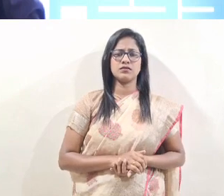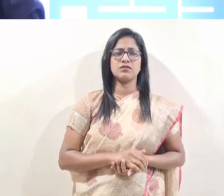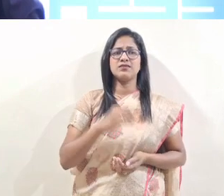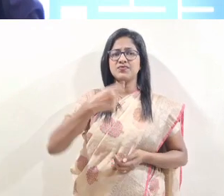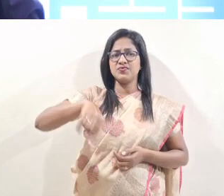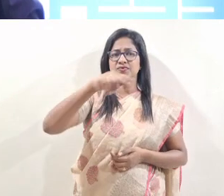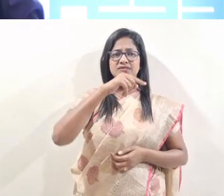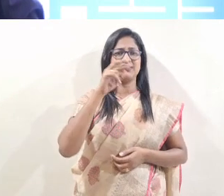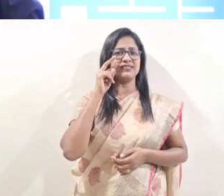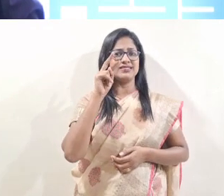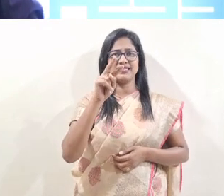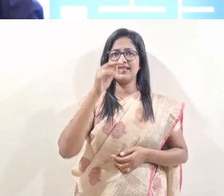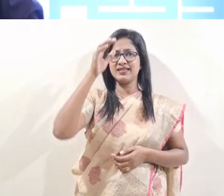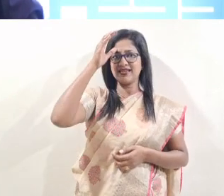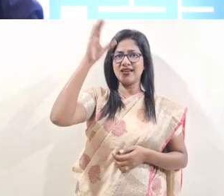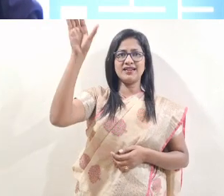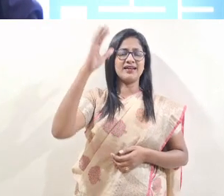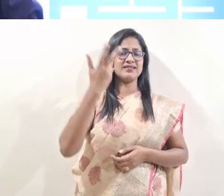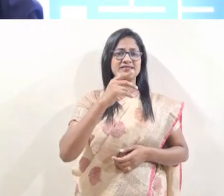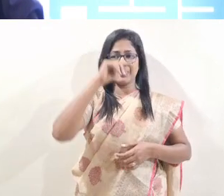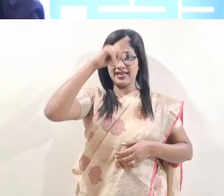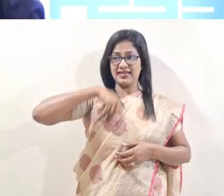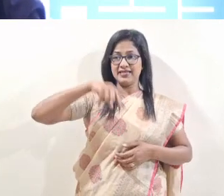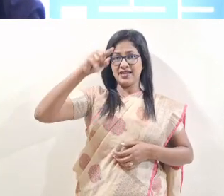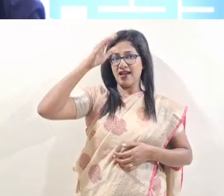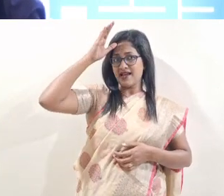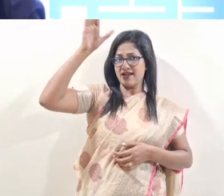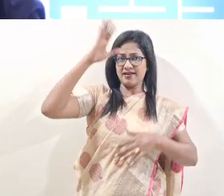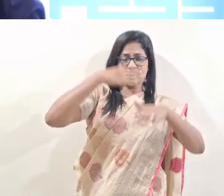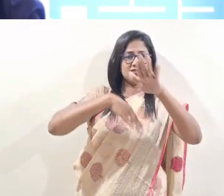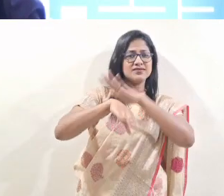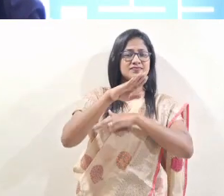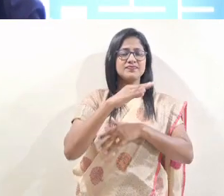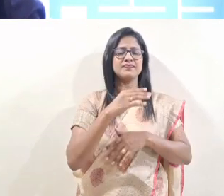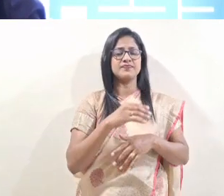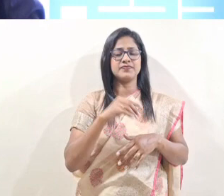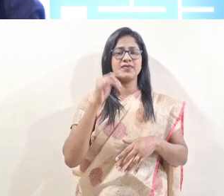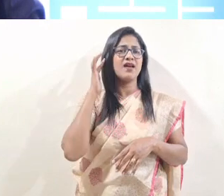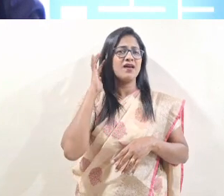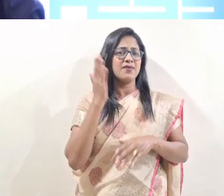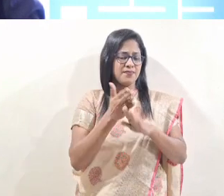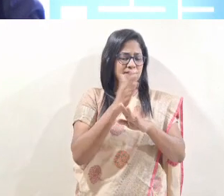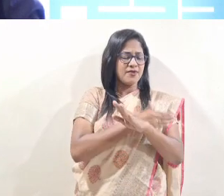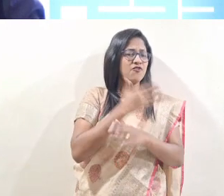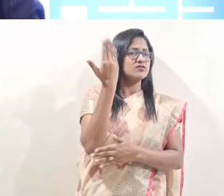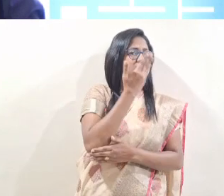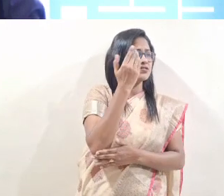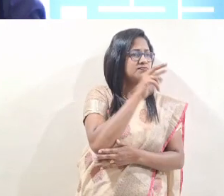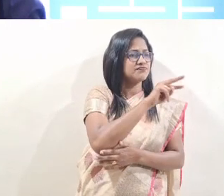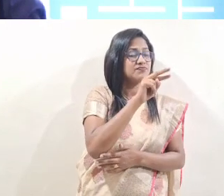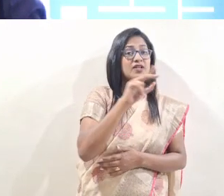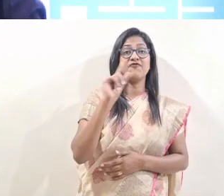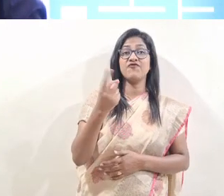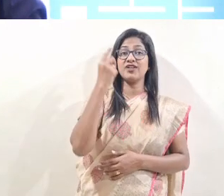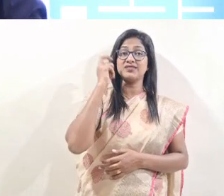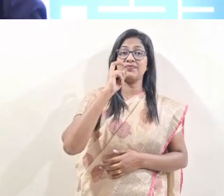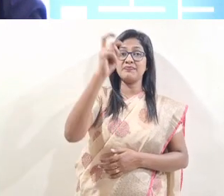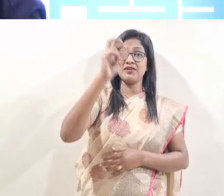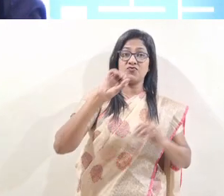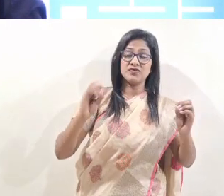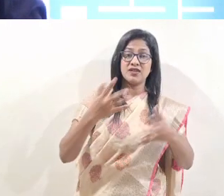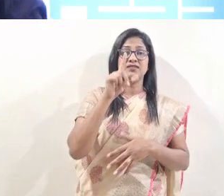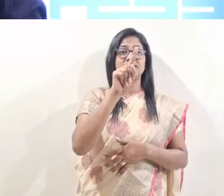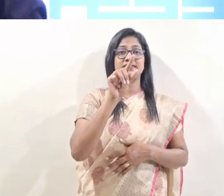If we see the context, the Indian context, and we have already heard in the previous session, the first metro started in